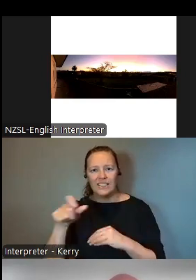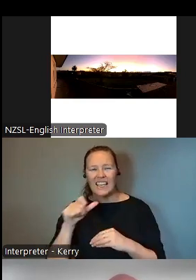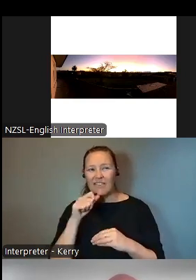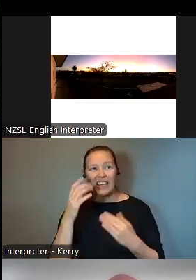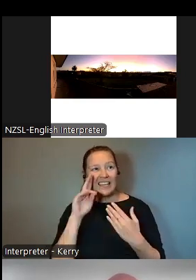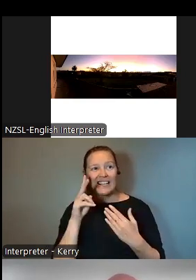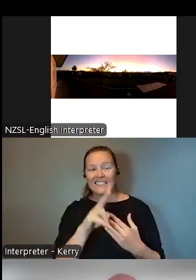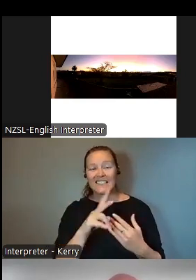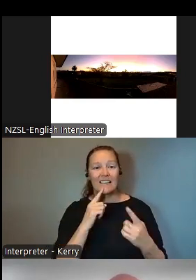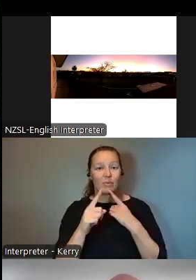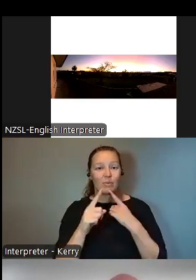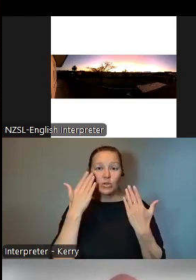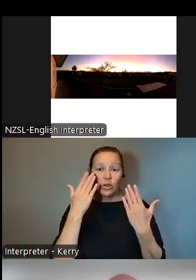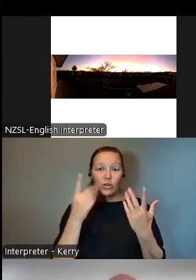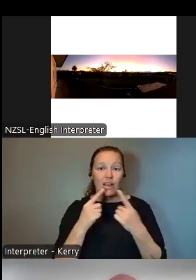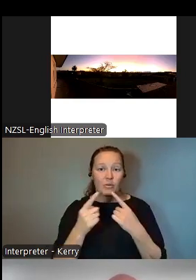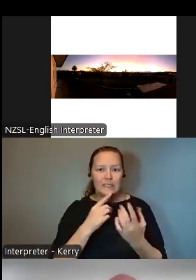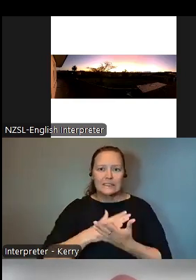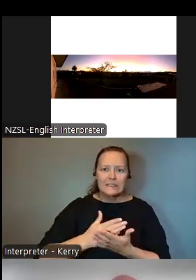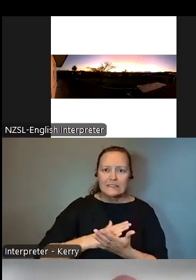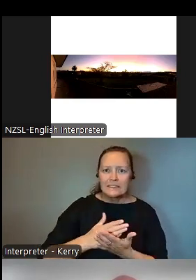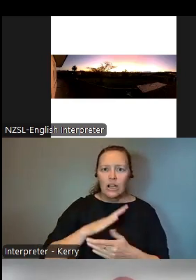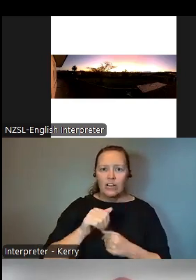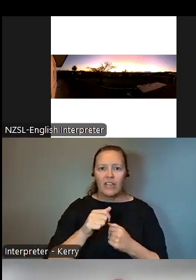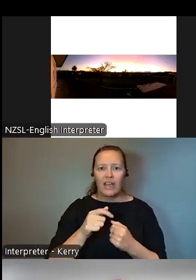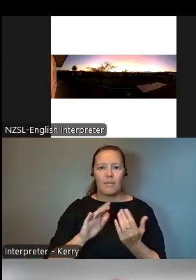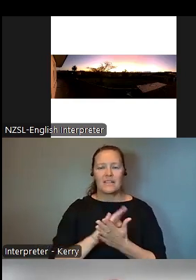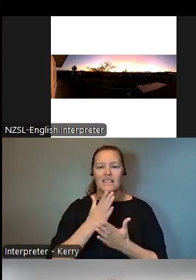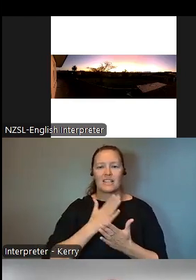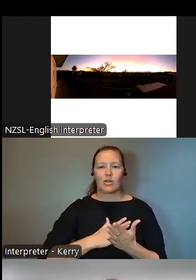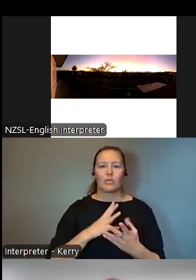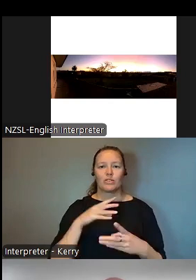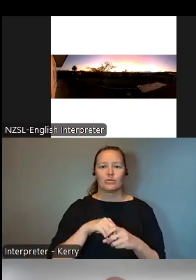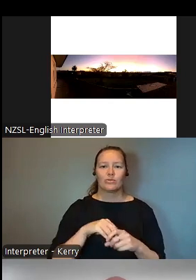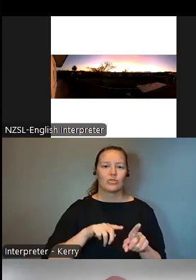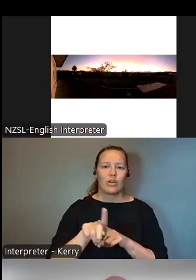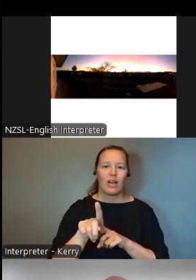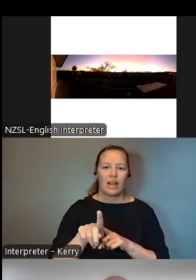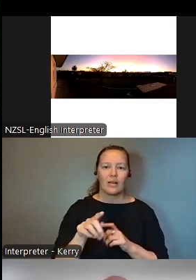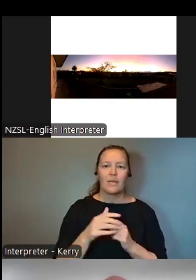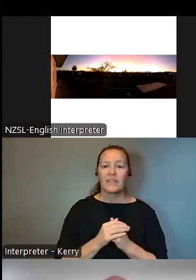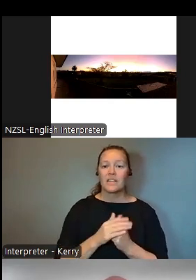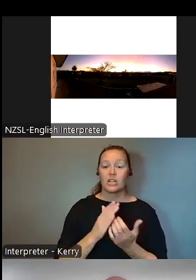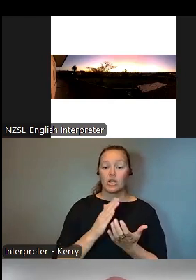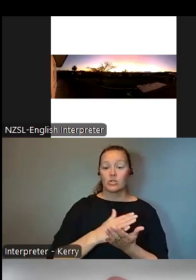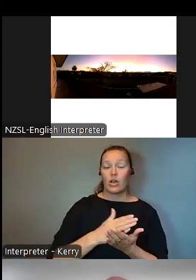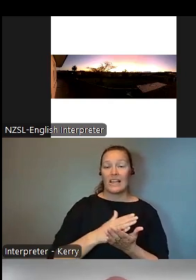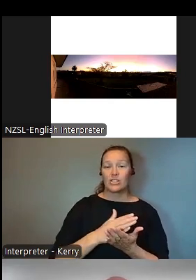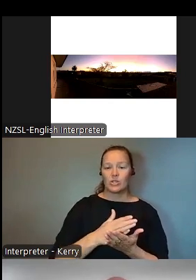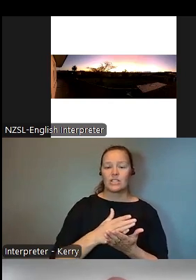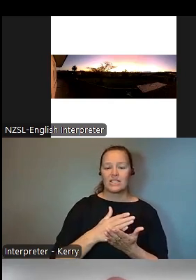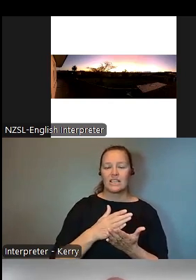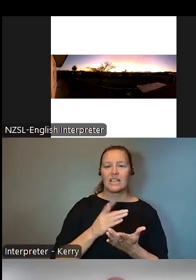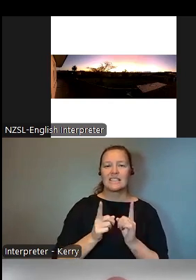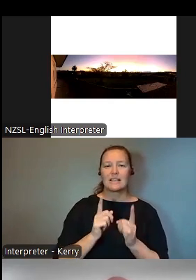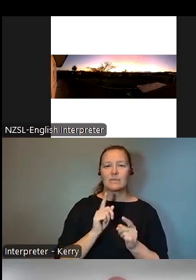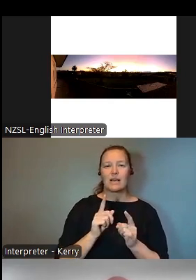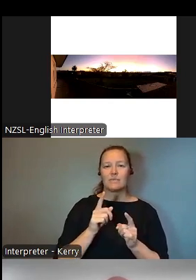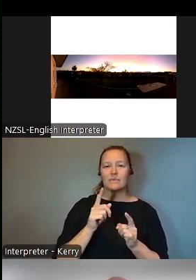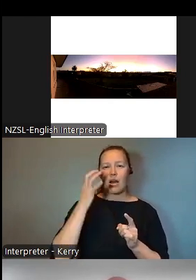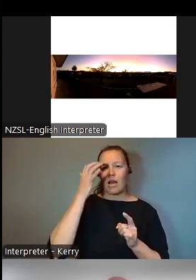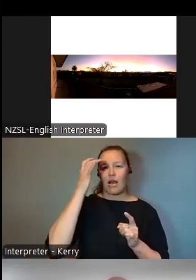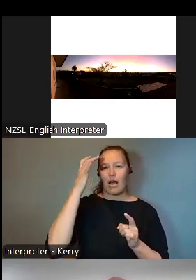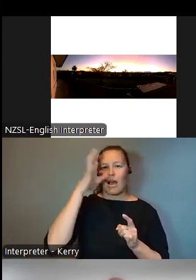place. And so removing uncertainty is about making what might be quite hypothetical practice visible